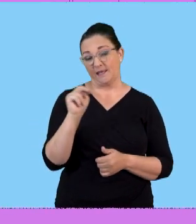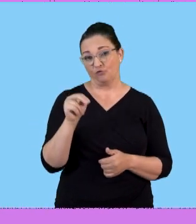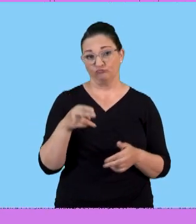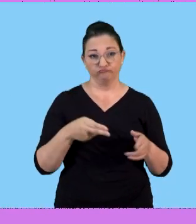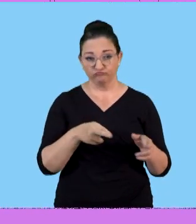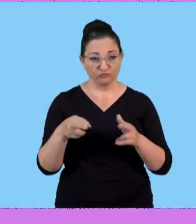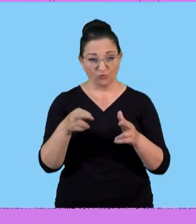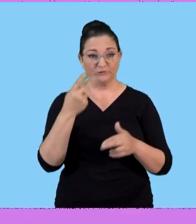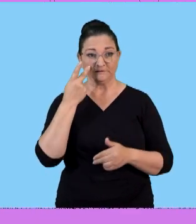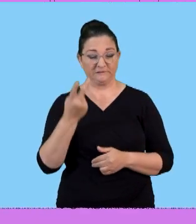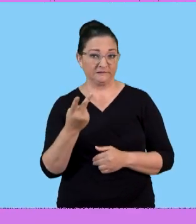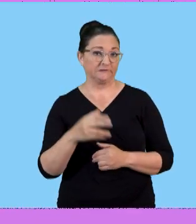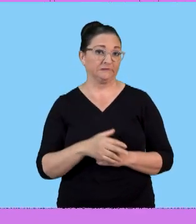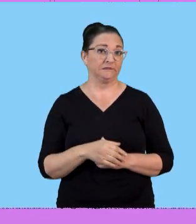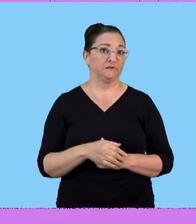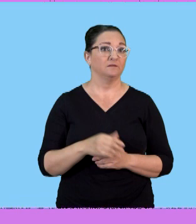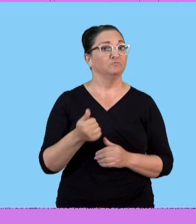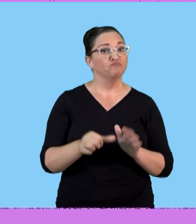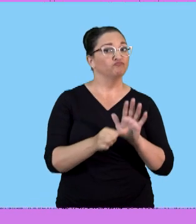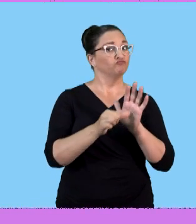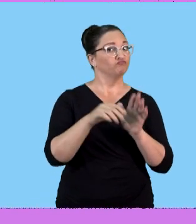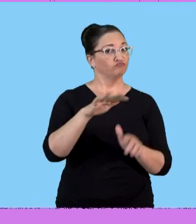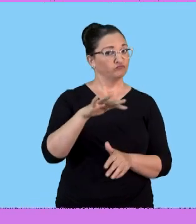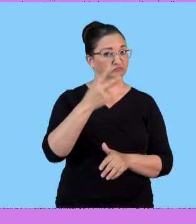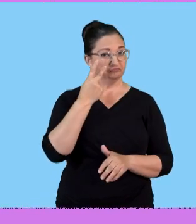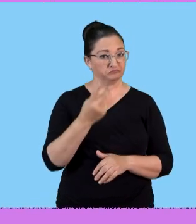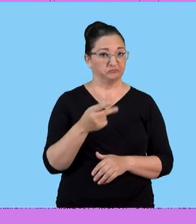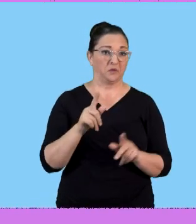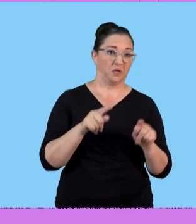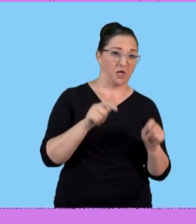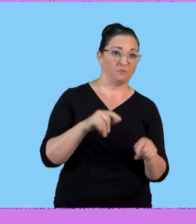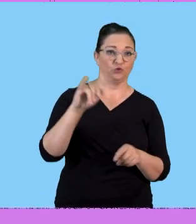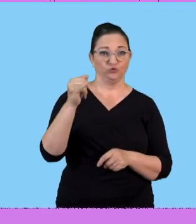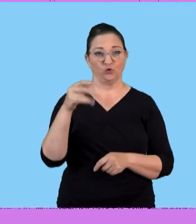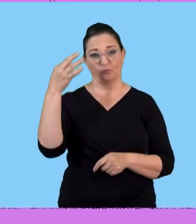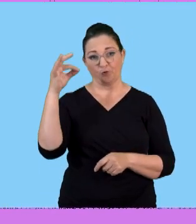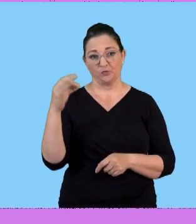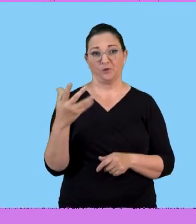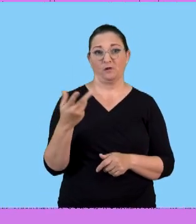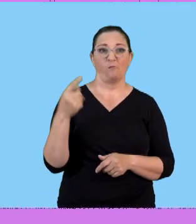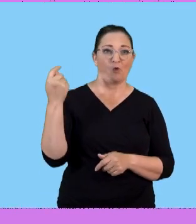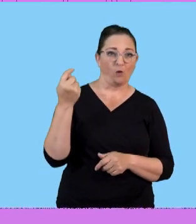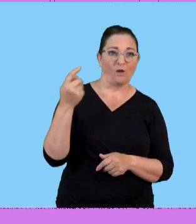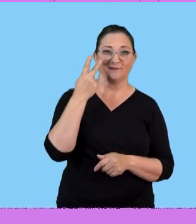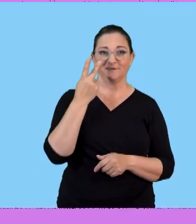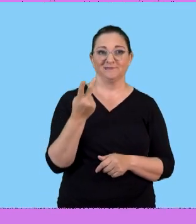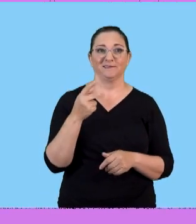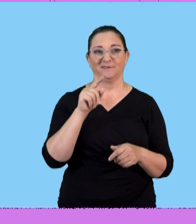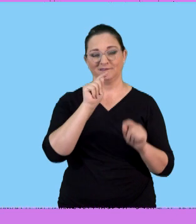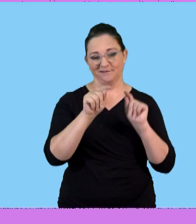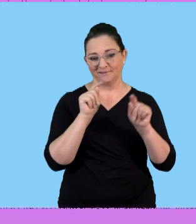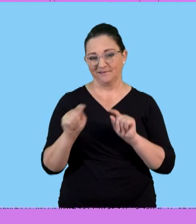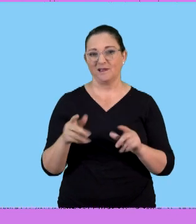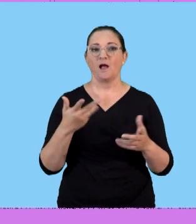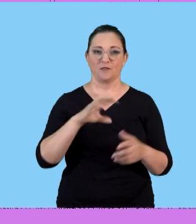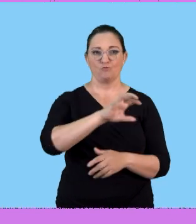roads, as well as important places, right? Cape Town, Johannesburg, Pretoria, Polokwane, and so on, as well as